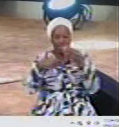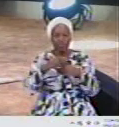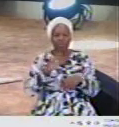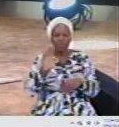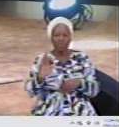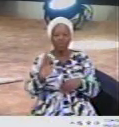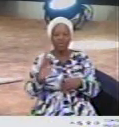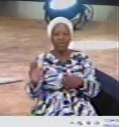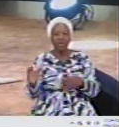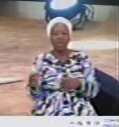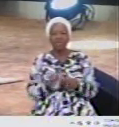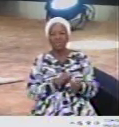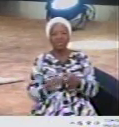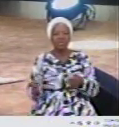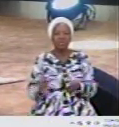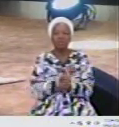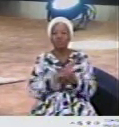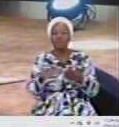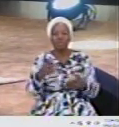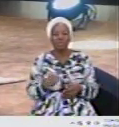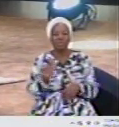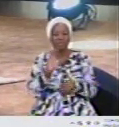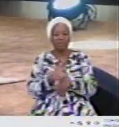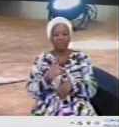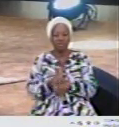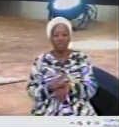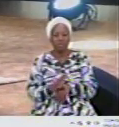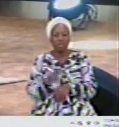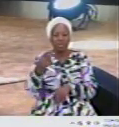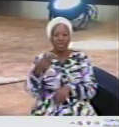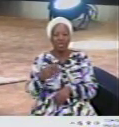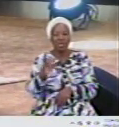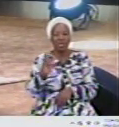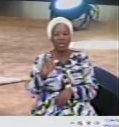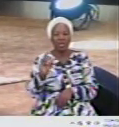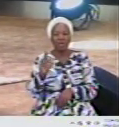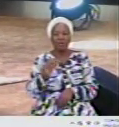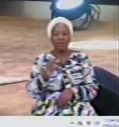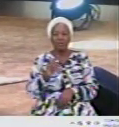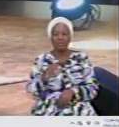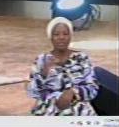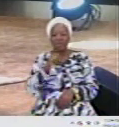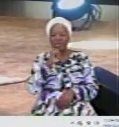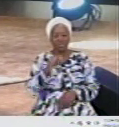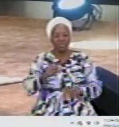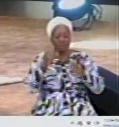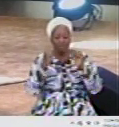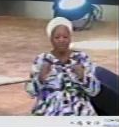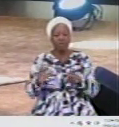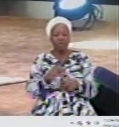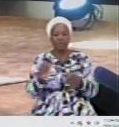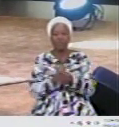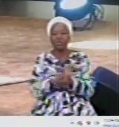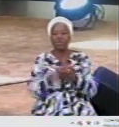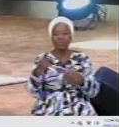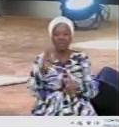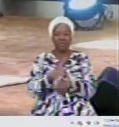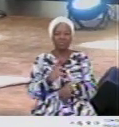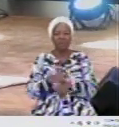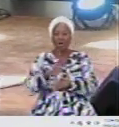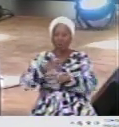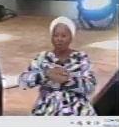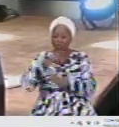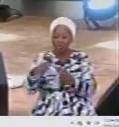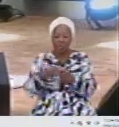then scatter the church. Herod is not powerful enough to scatter the church. Upon this